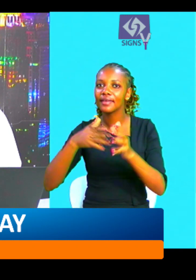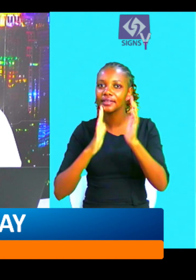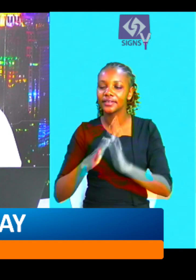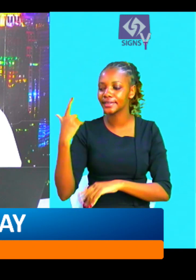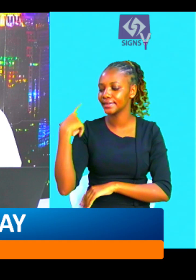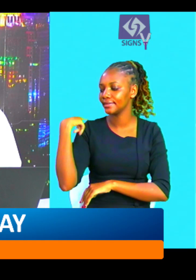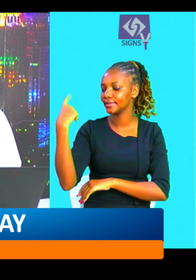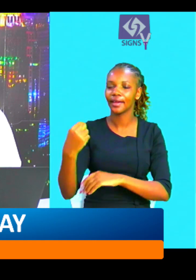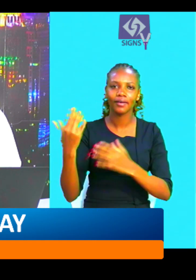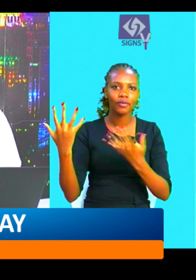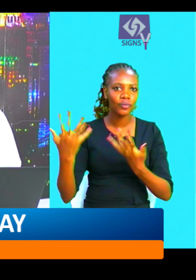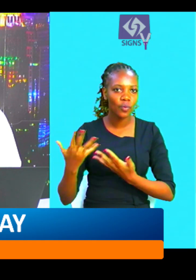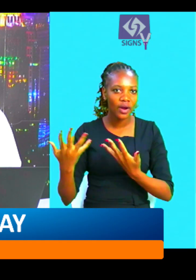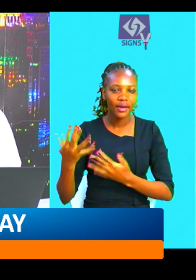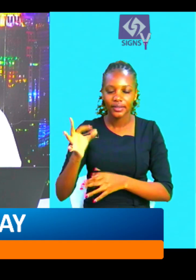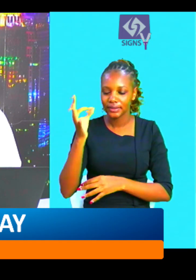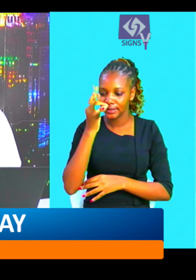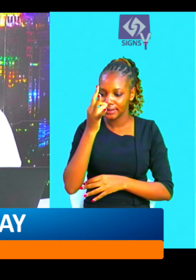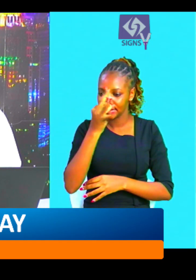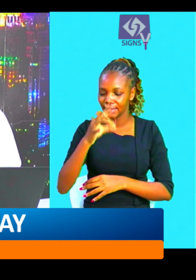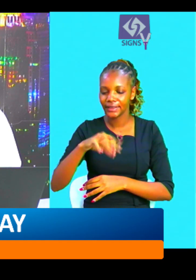Mount Kenya, we were in.